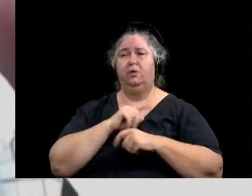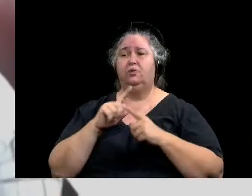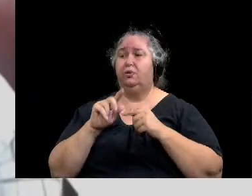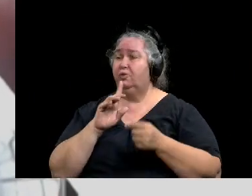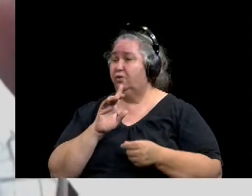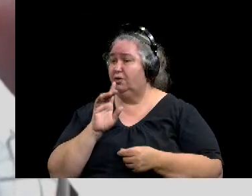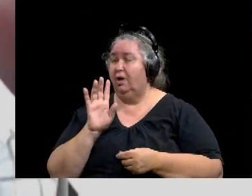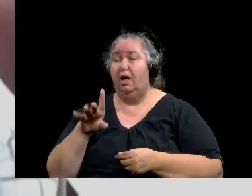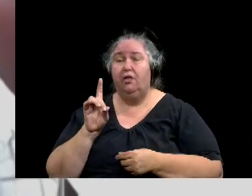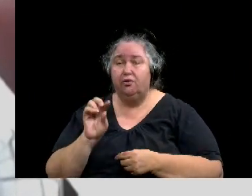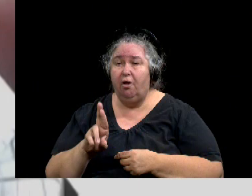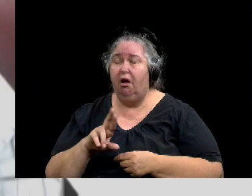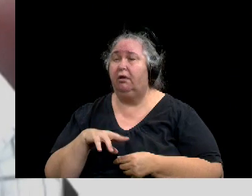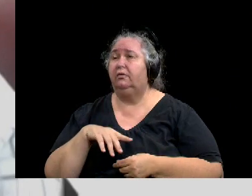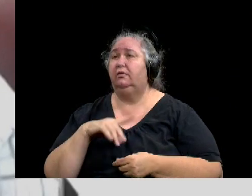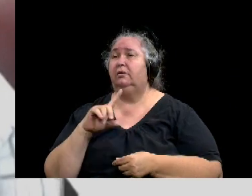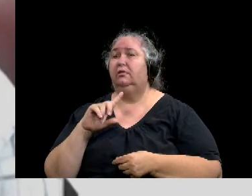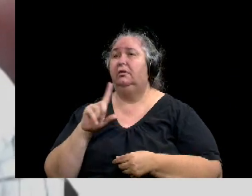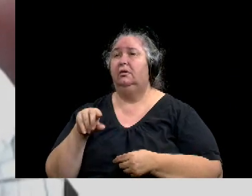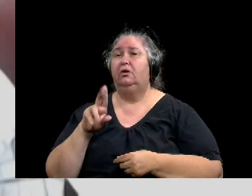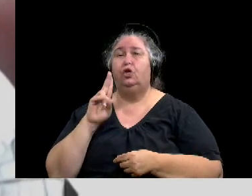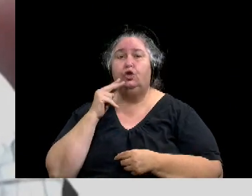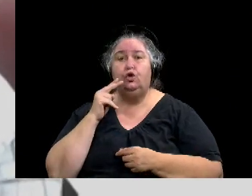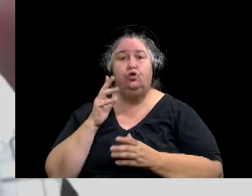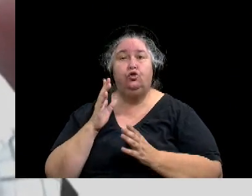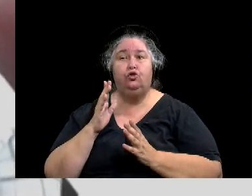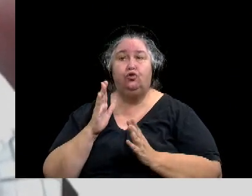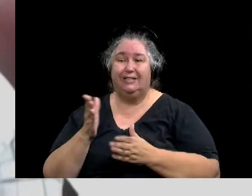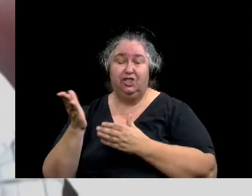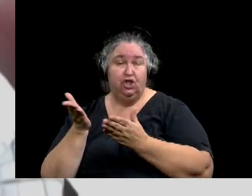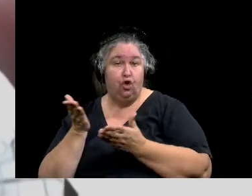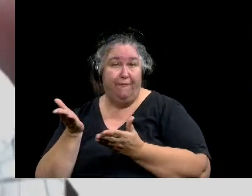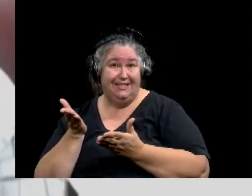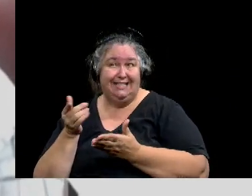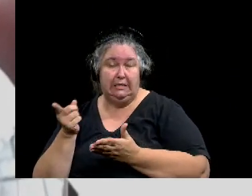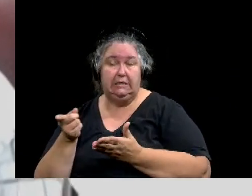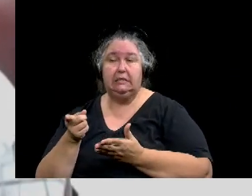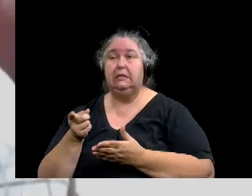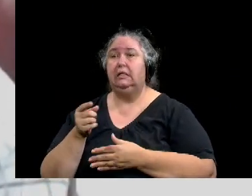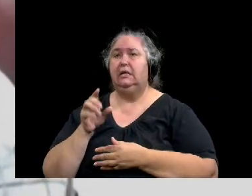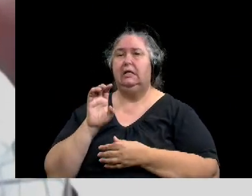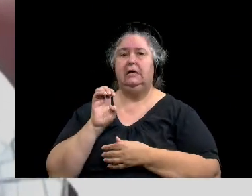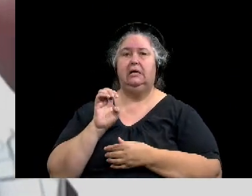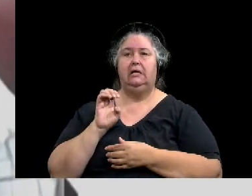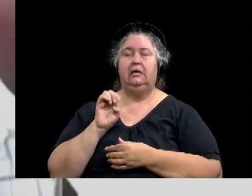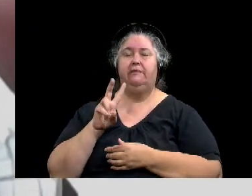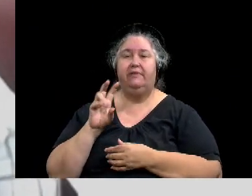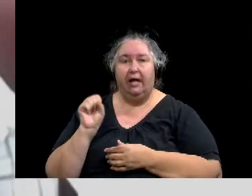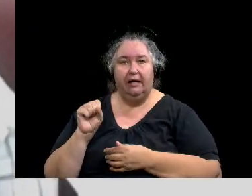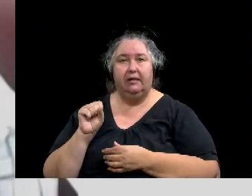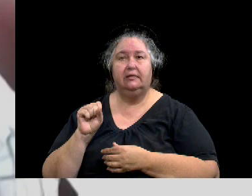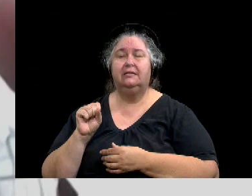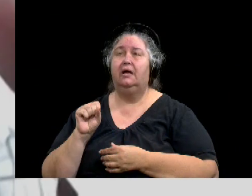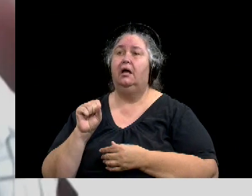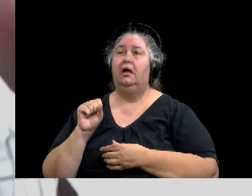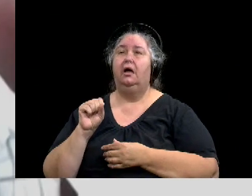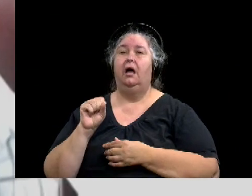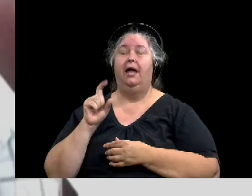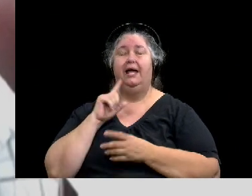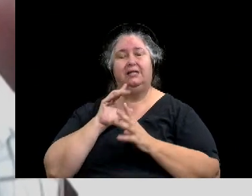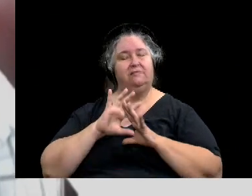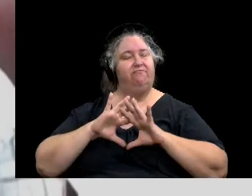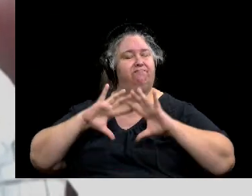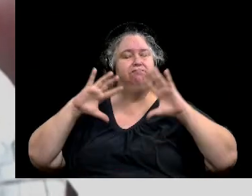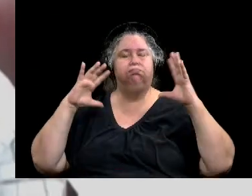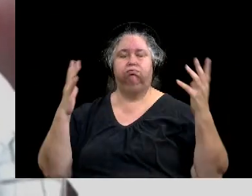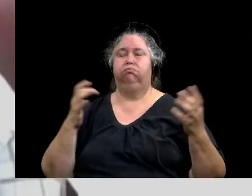physicians and to our nutrition services and our EVS folks. It is house-wide.